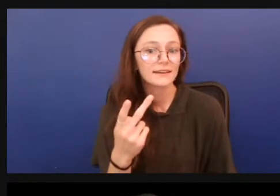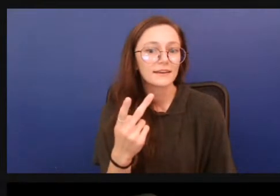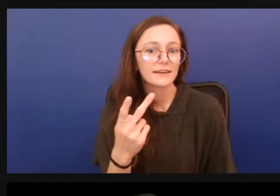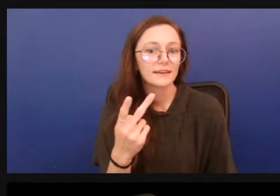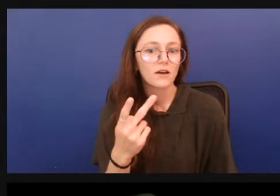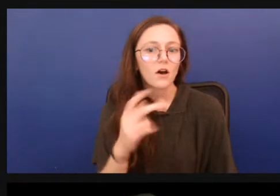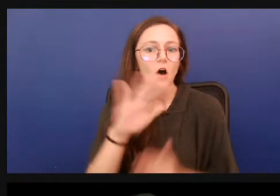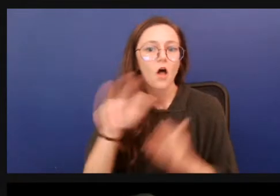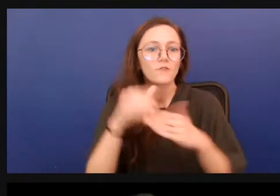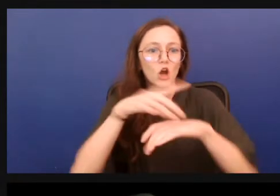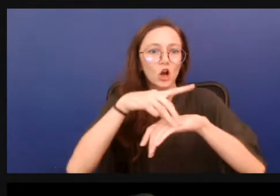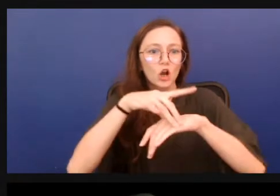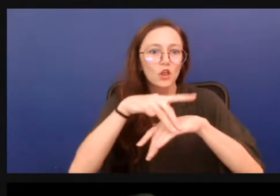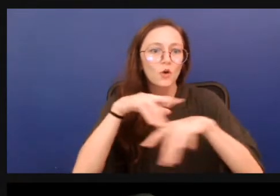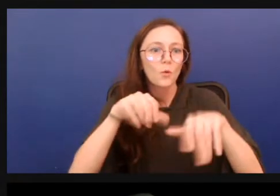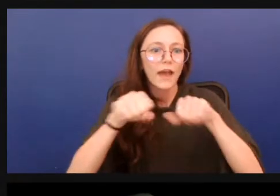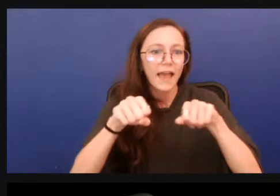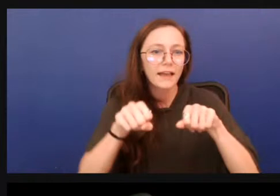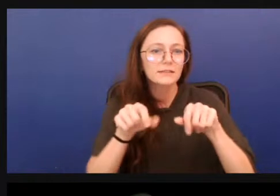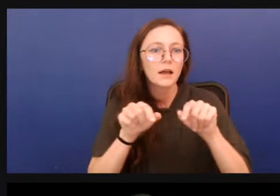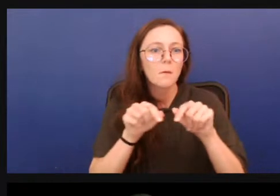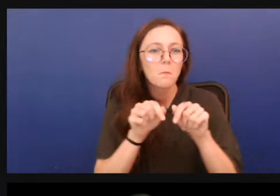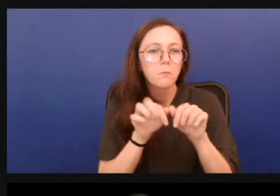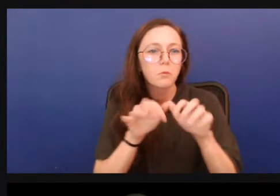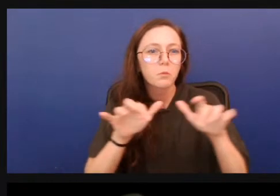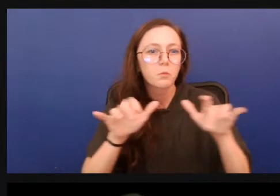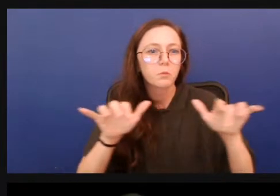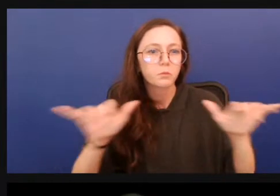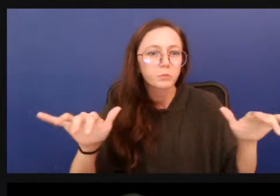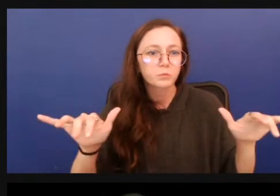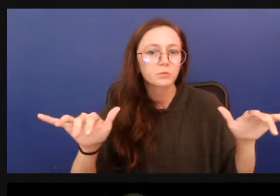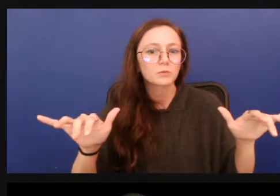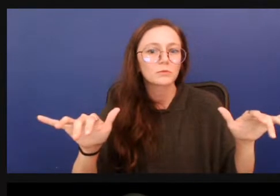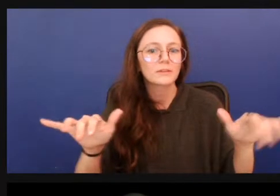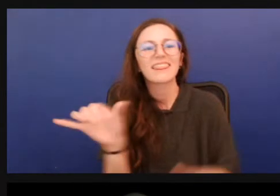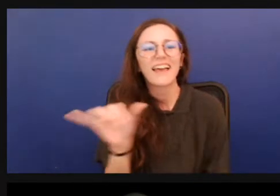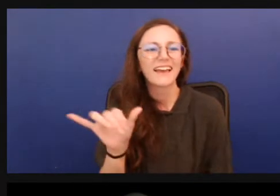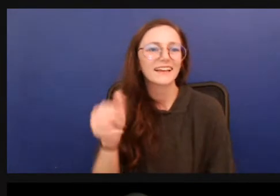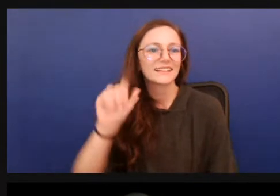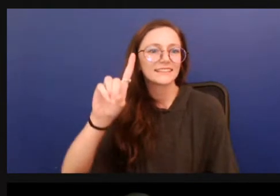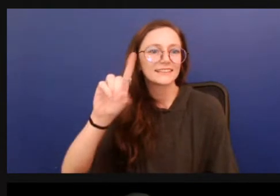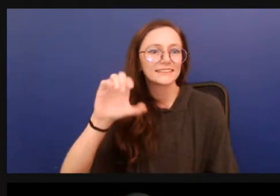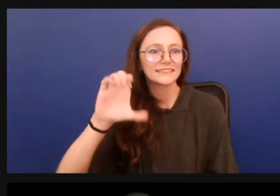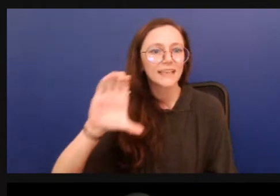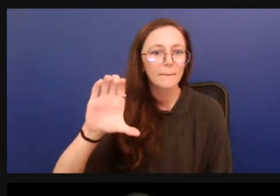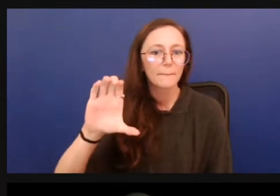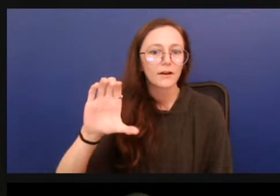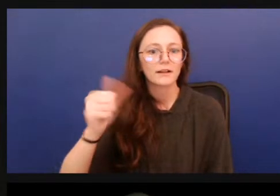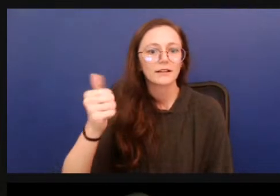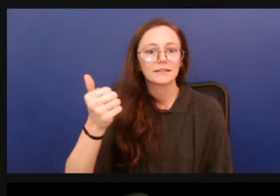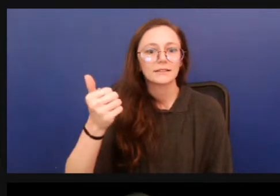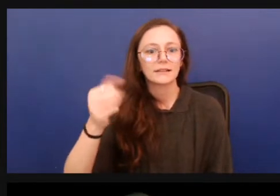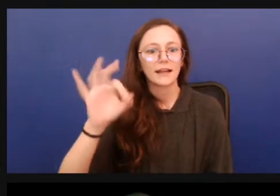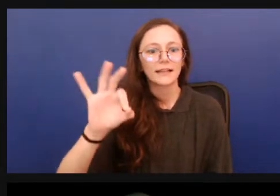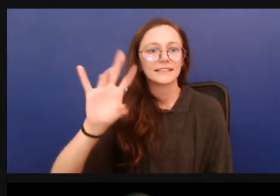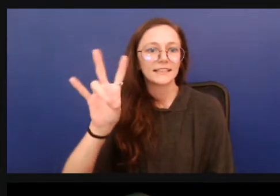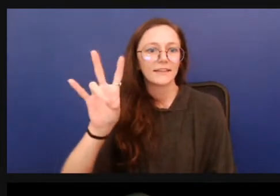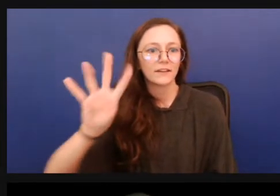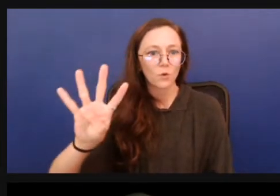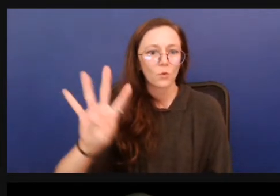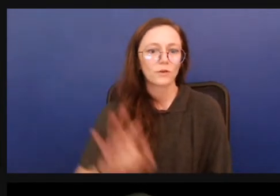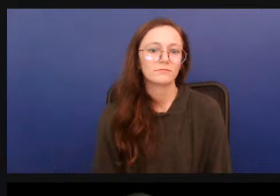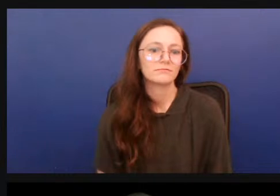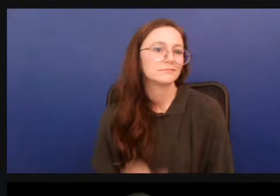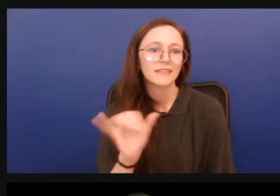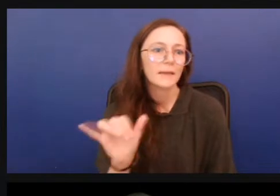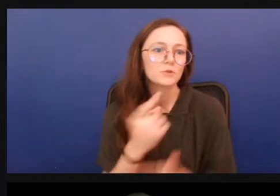caldera as observed in December 74 and just a week and a half ago, followed by accelerating